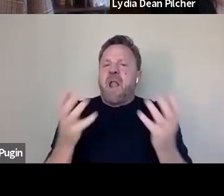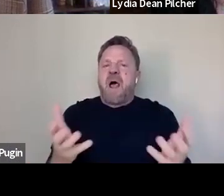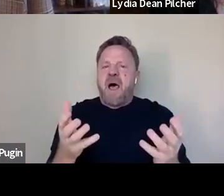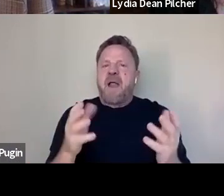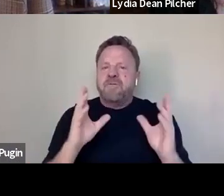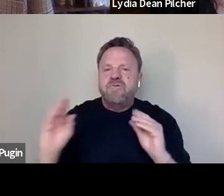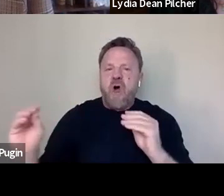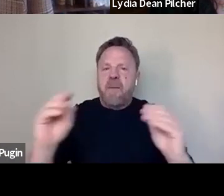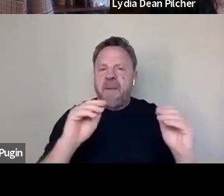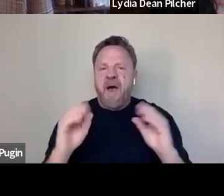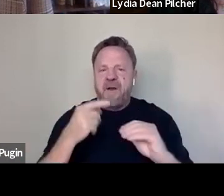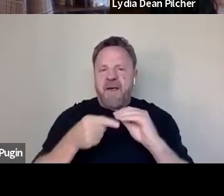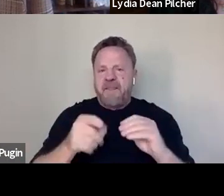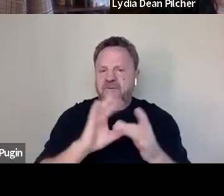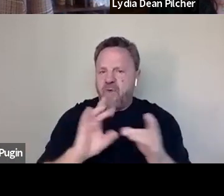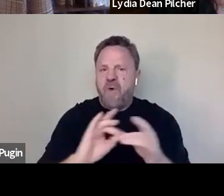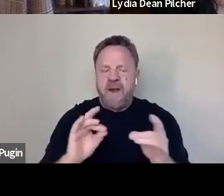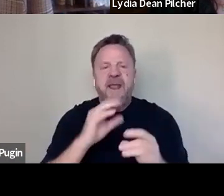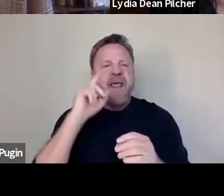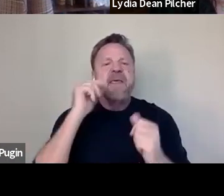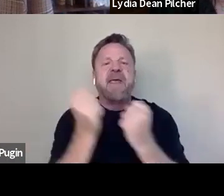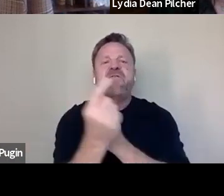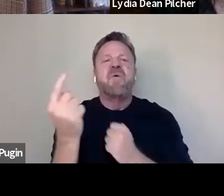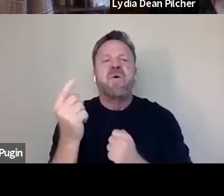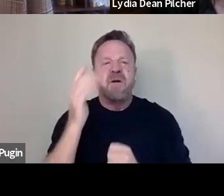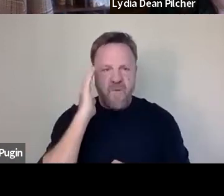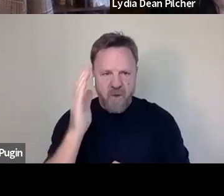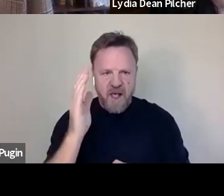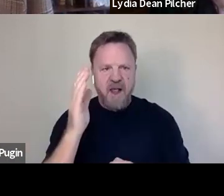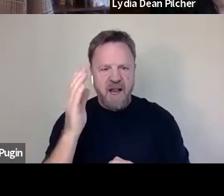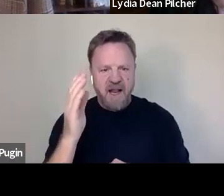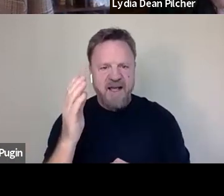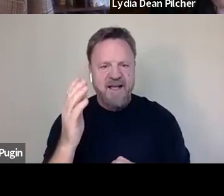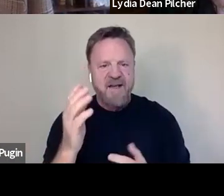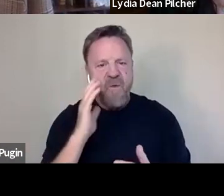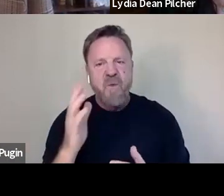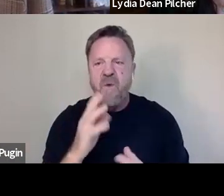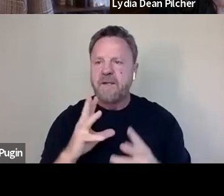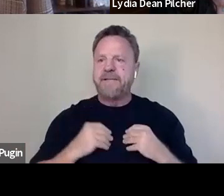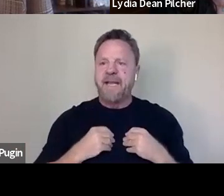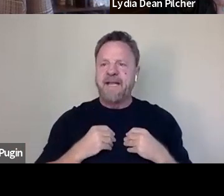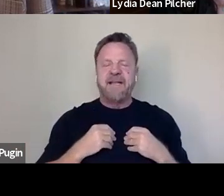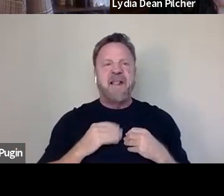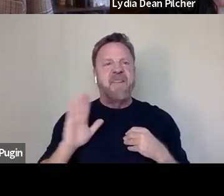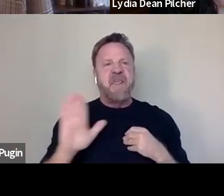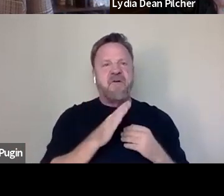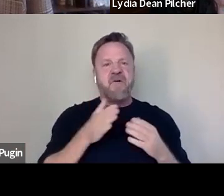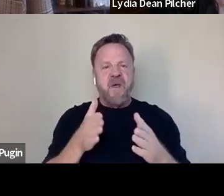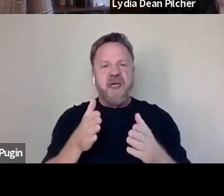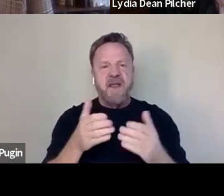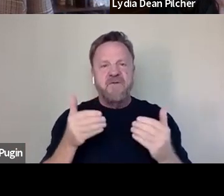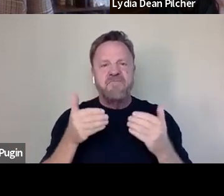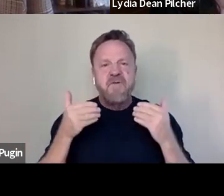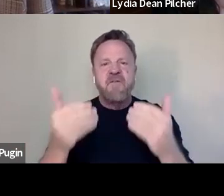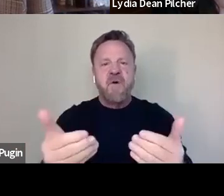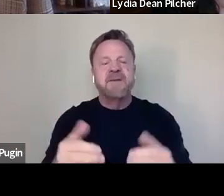talk about with this story. And I think that everybody will kind of take it in their own ways and take it forward.